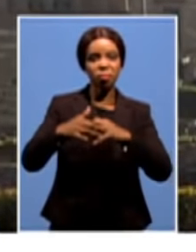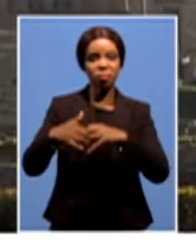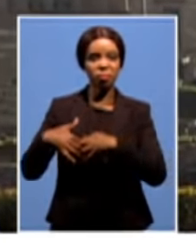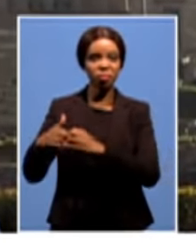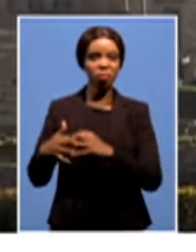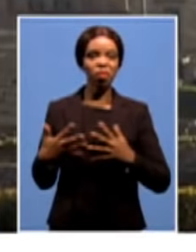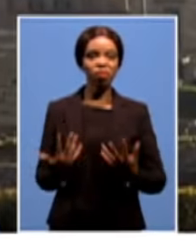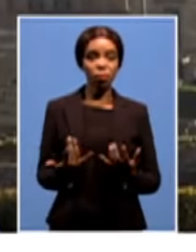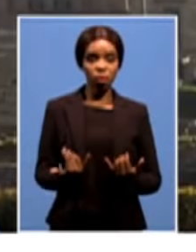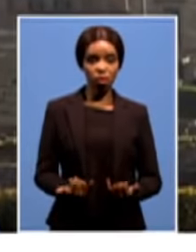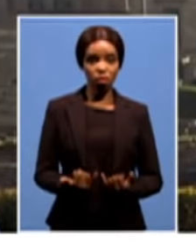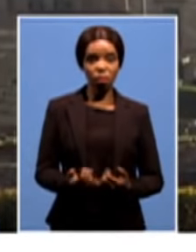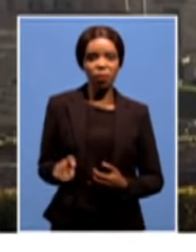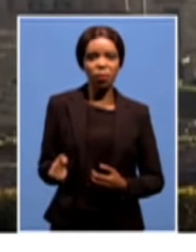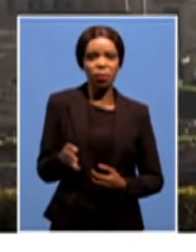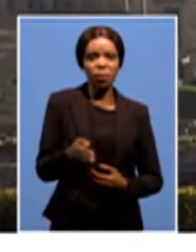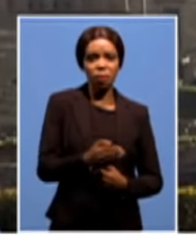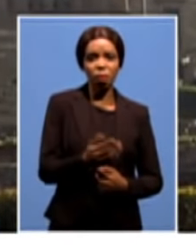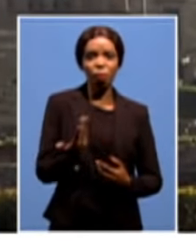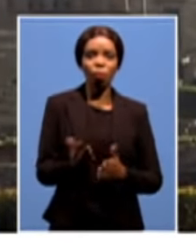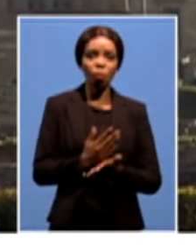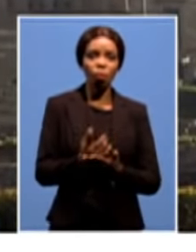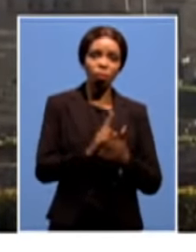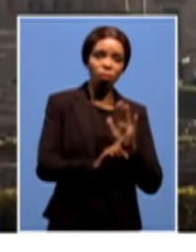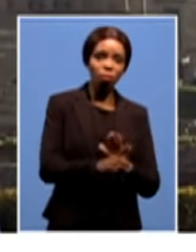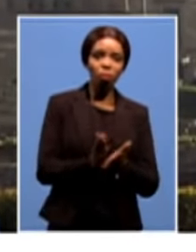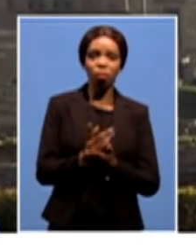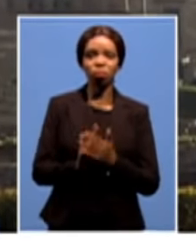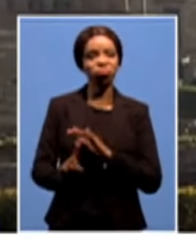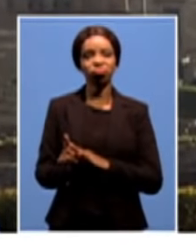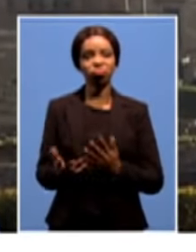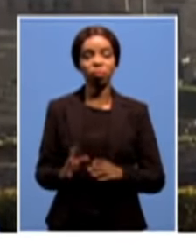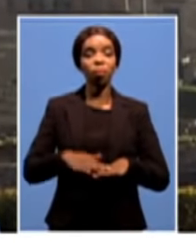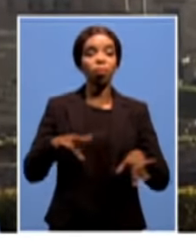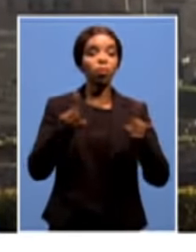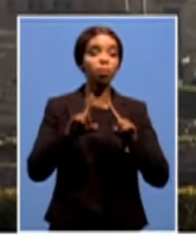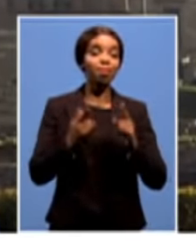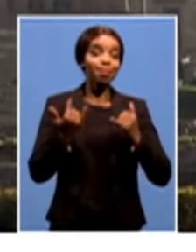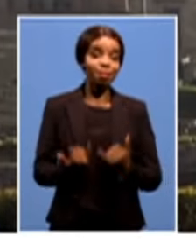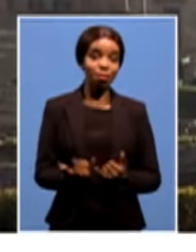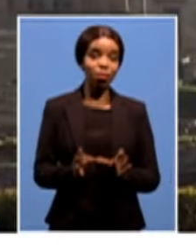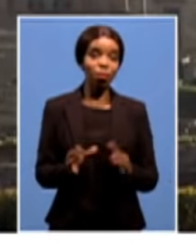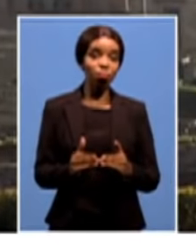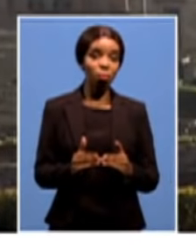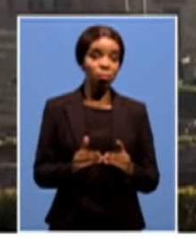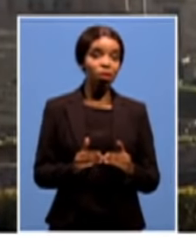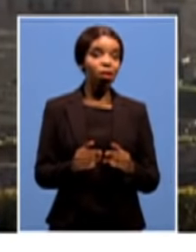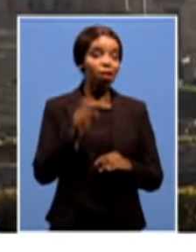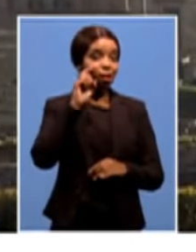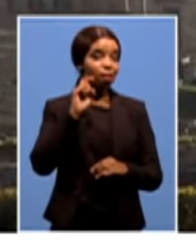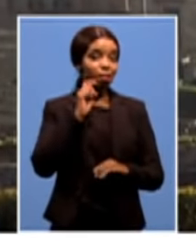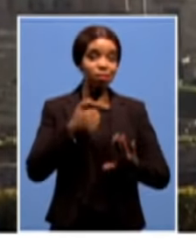especially, and we're talking here about children in the age group from 3 to 6. For children from birth to